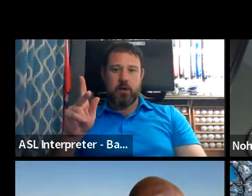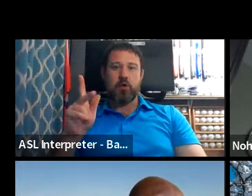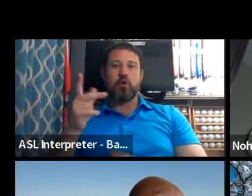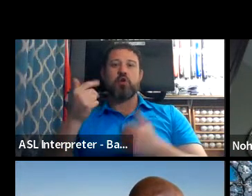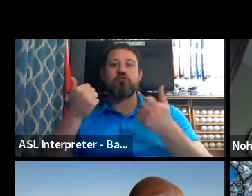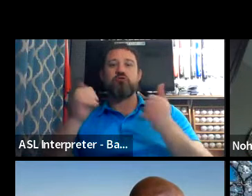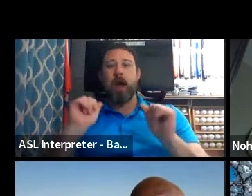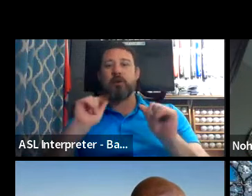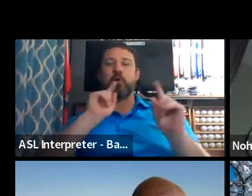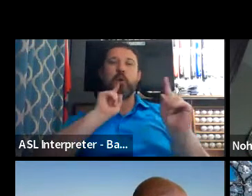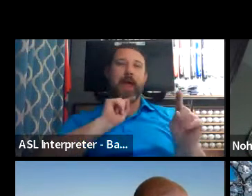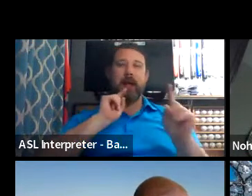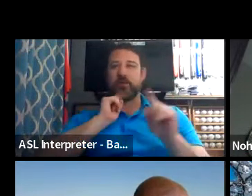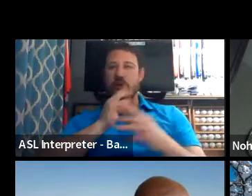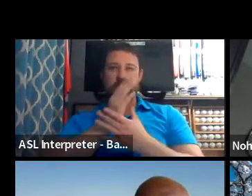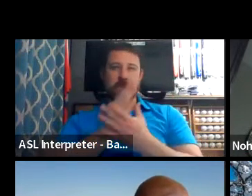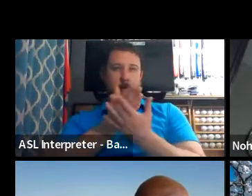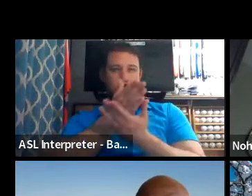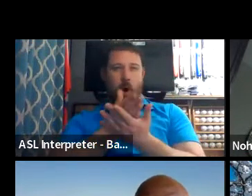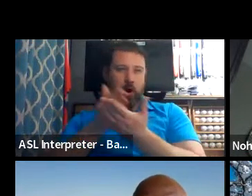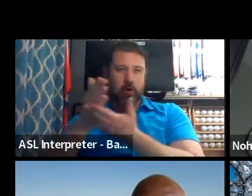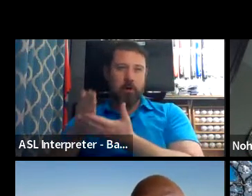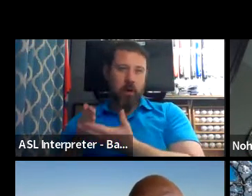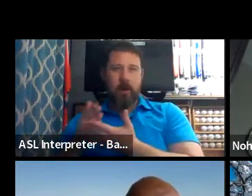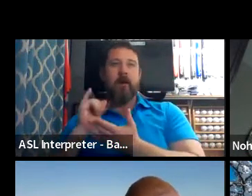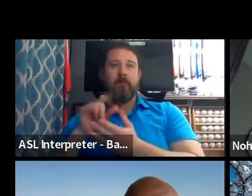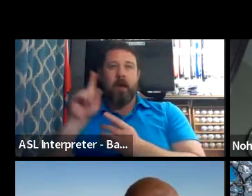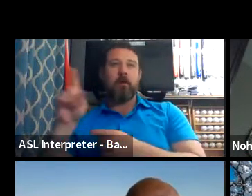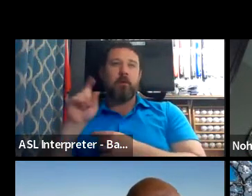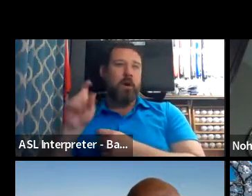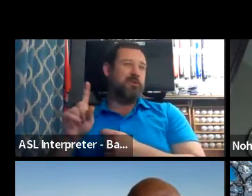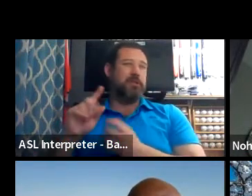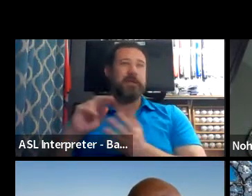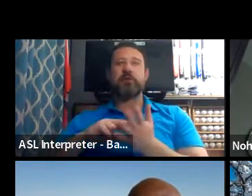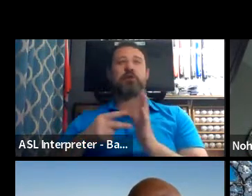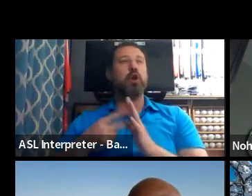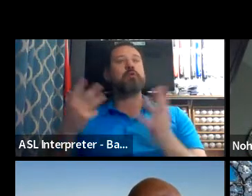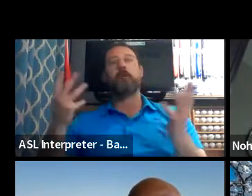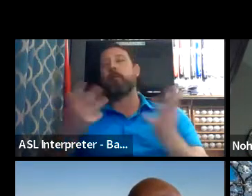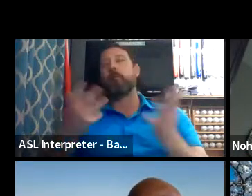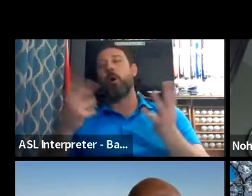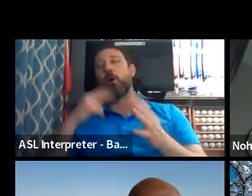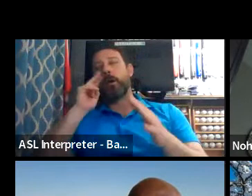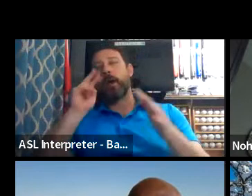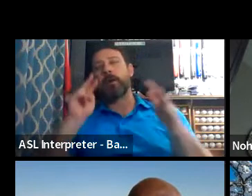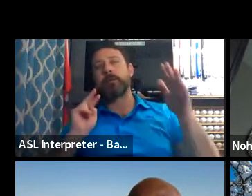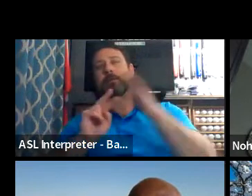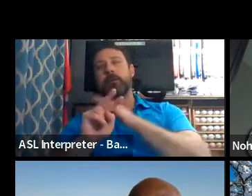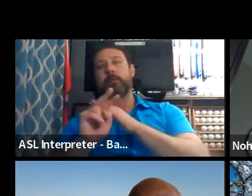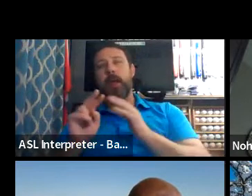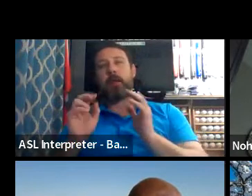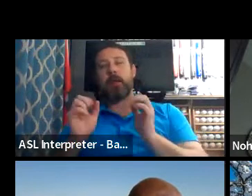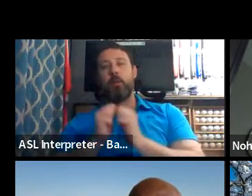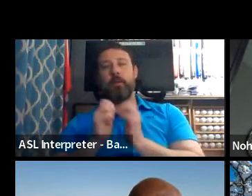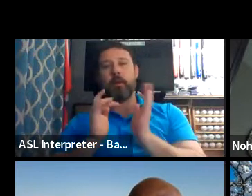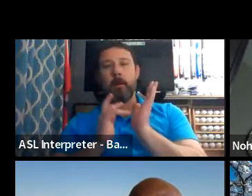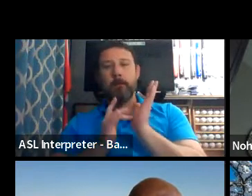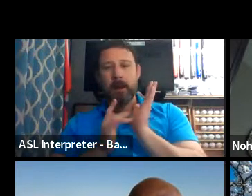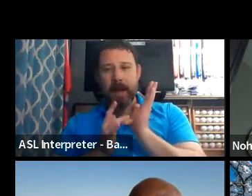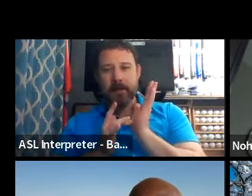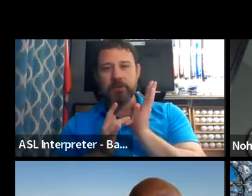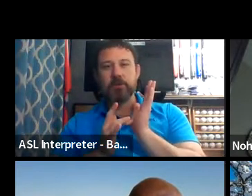some part of the question in terms of what are we anticipating with the medications and